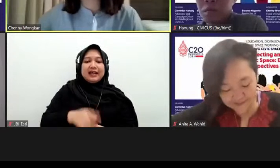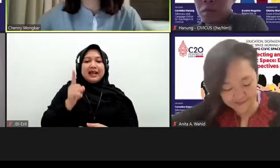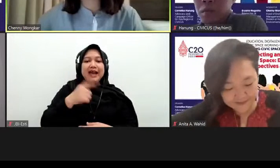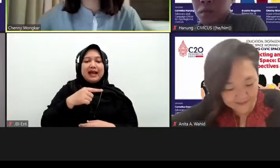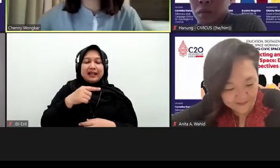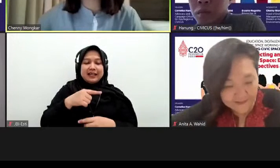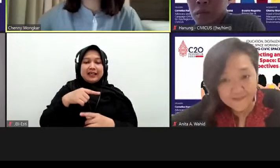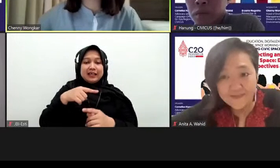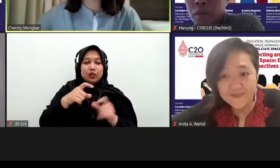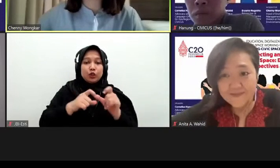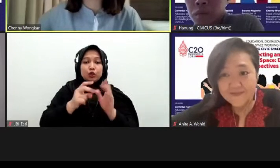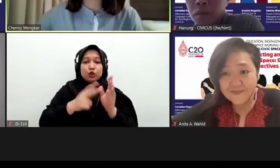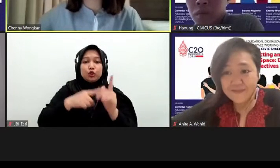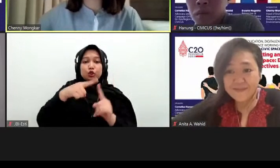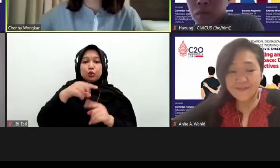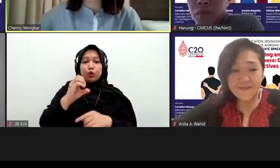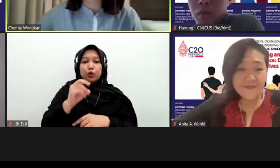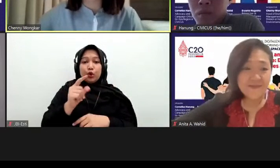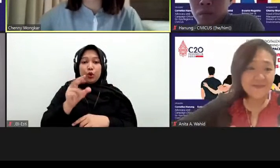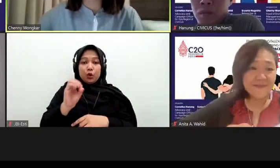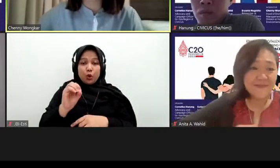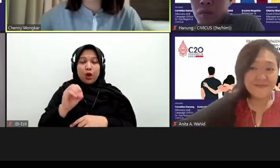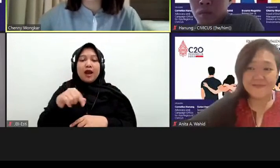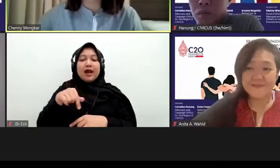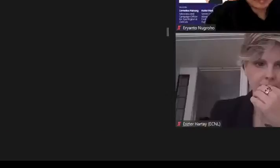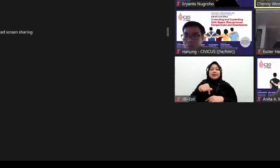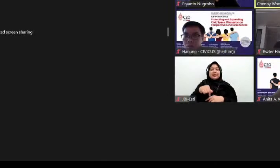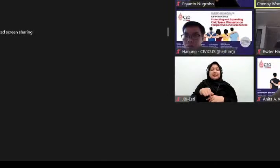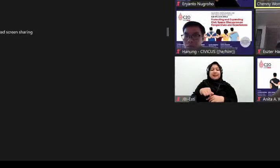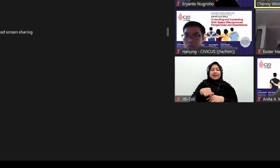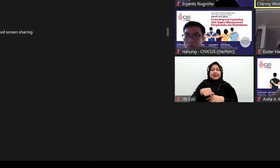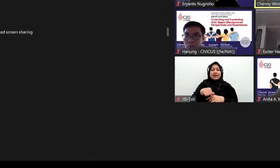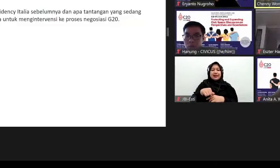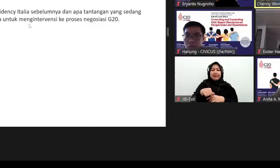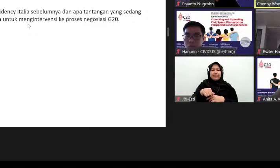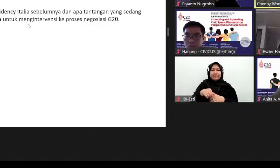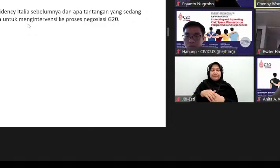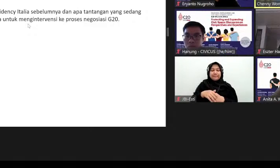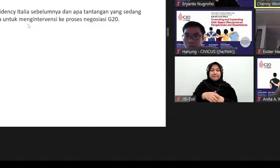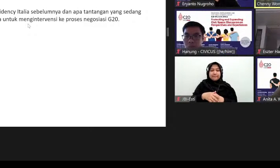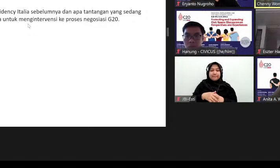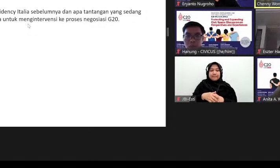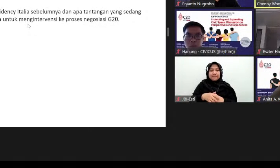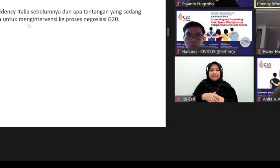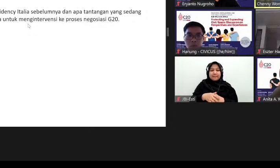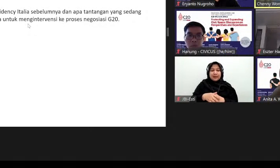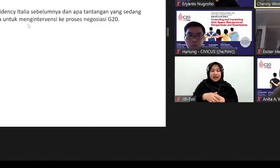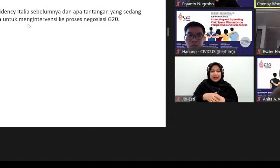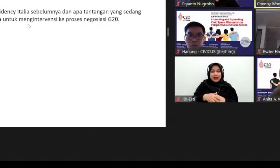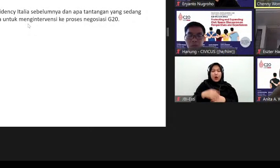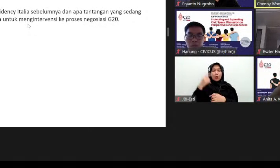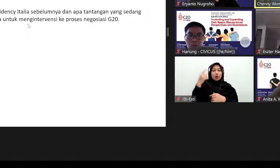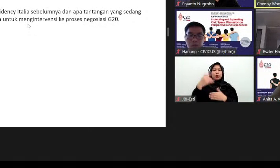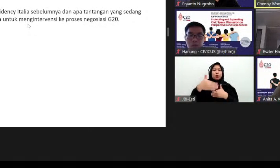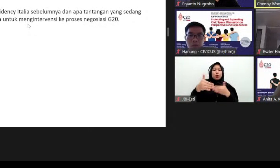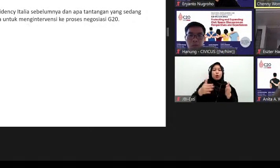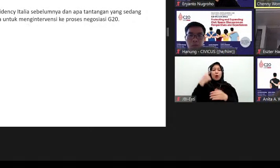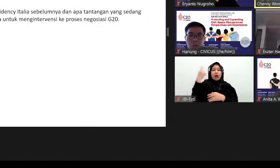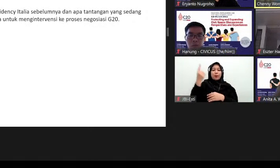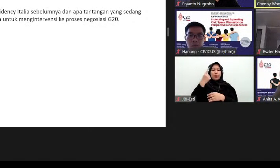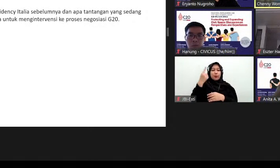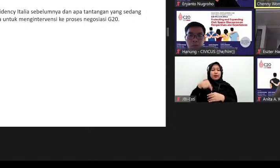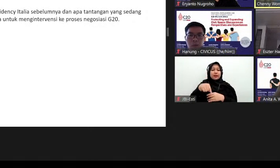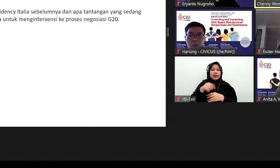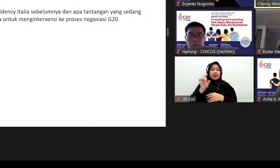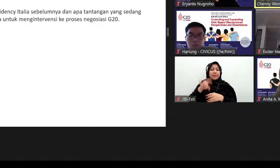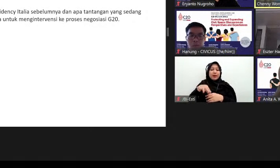Apakah civic space juga menjadi salah satu isu saat presidensi Italia sebelumnya? Dan The apa next questions would be, whether the civic space become one